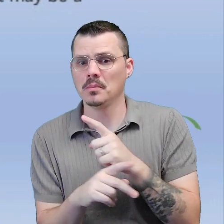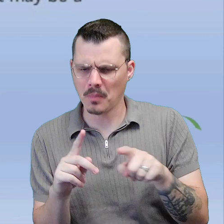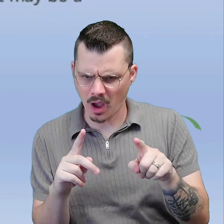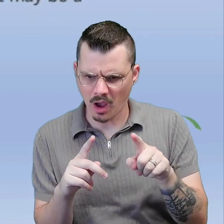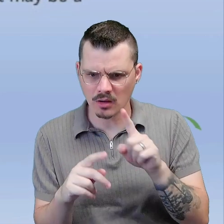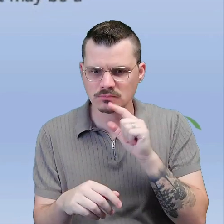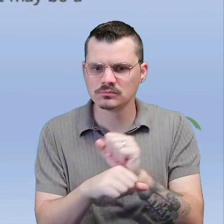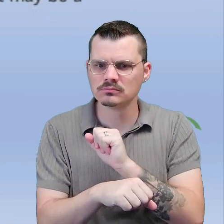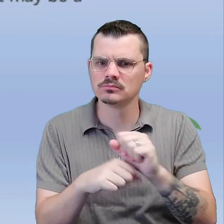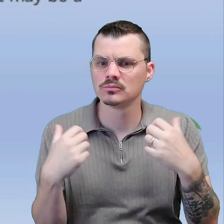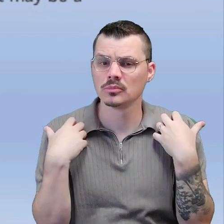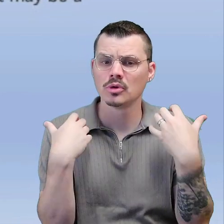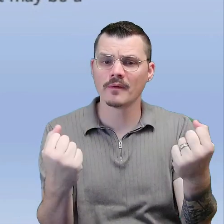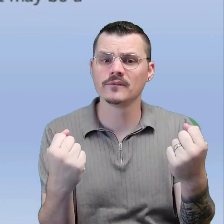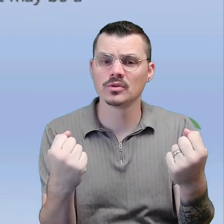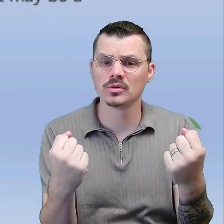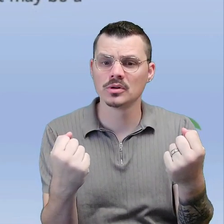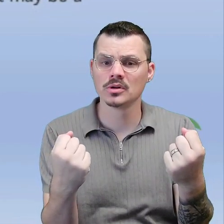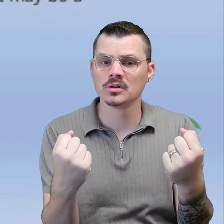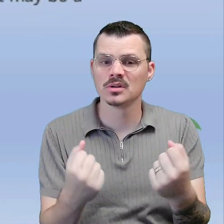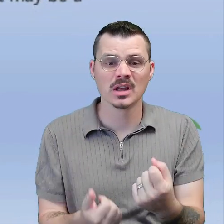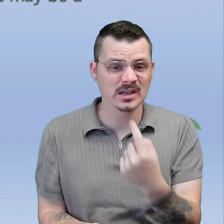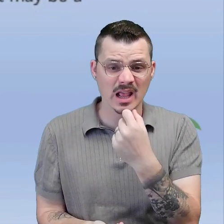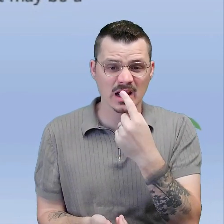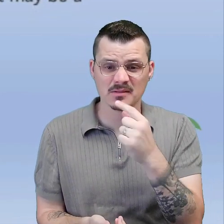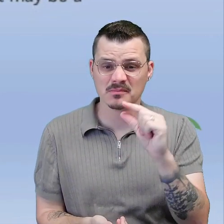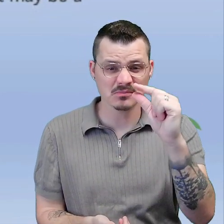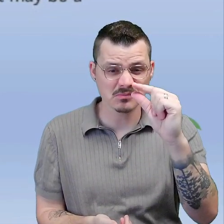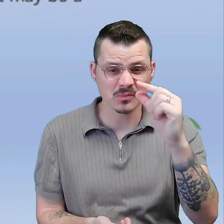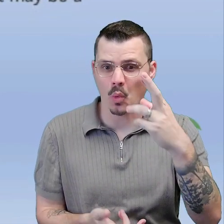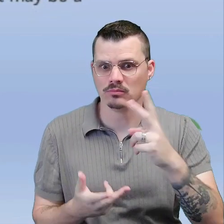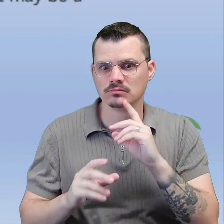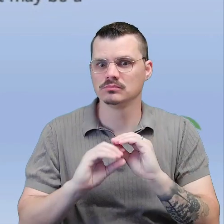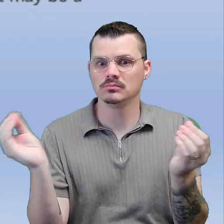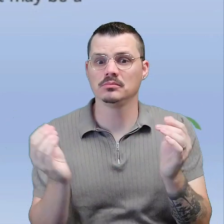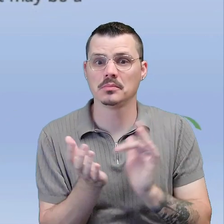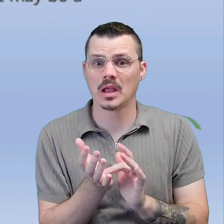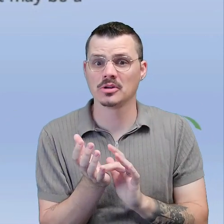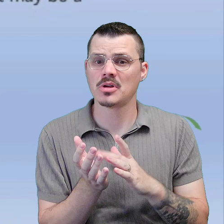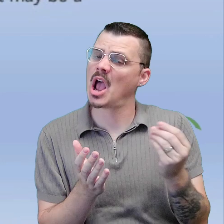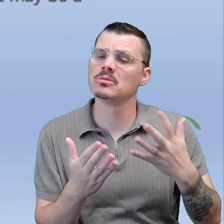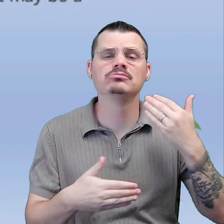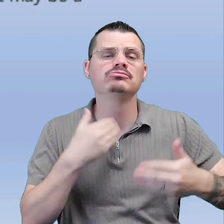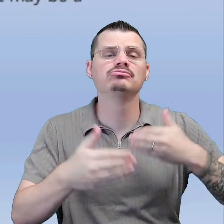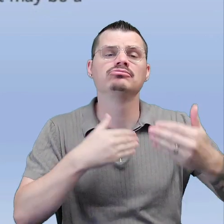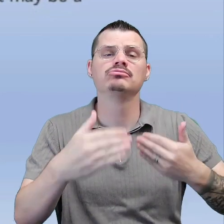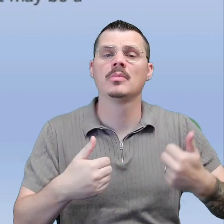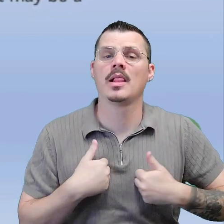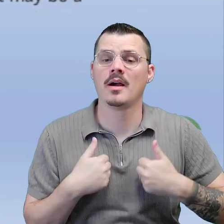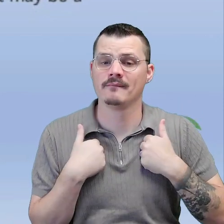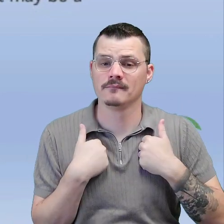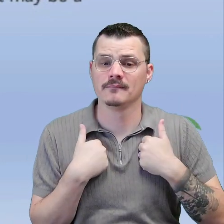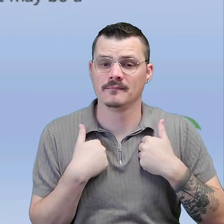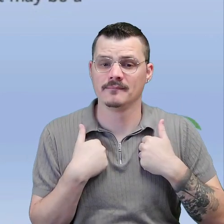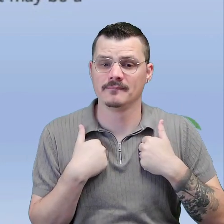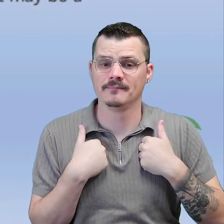fact completely recovered, were taking little or no medicine, and were living their lives.